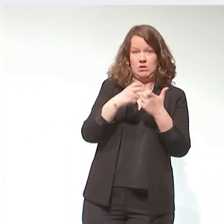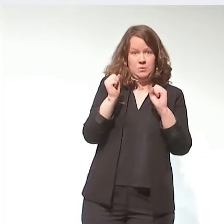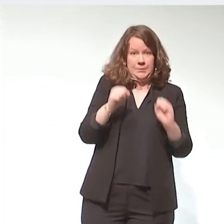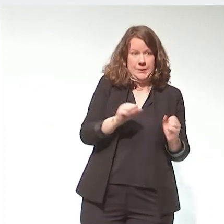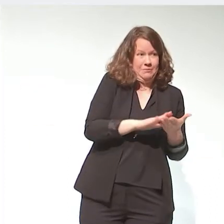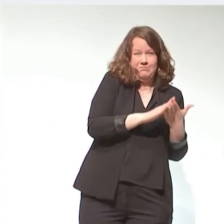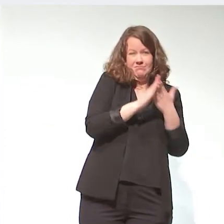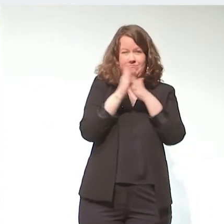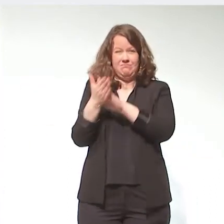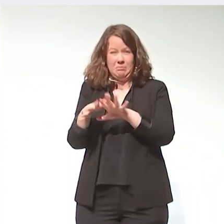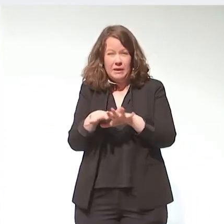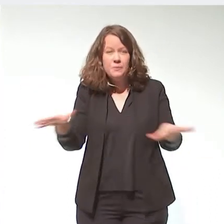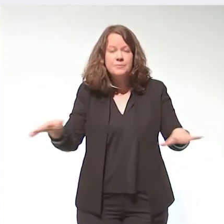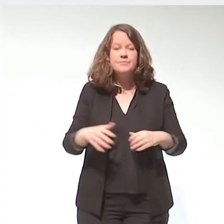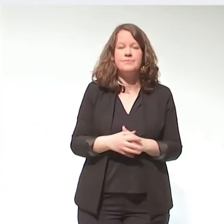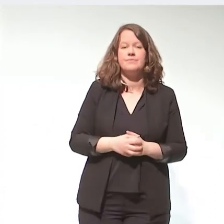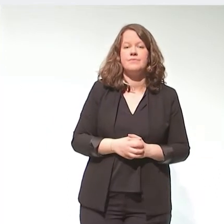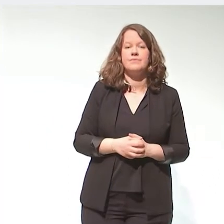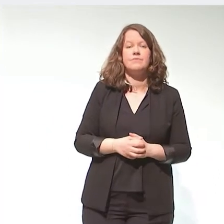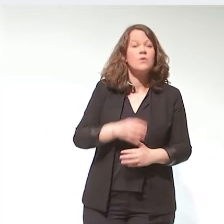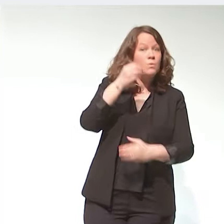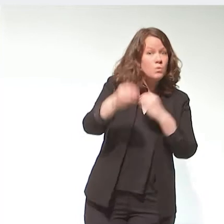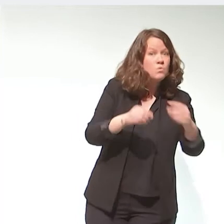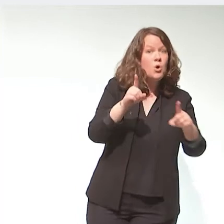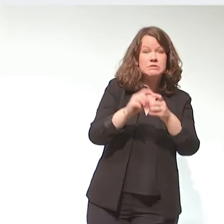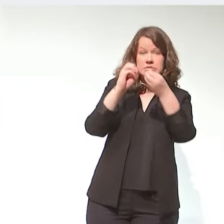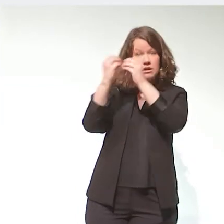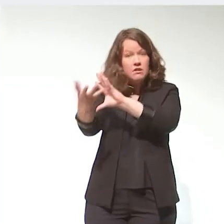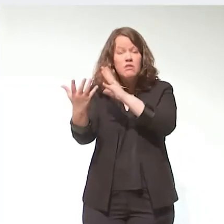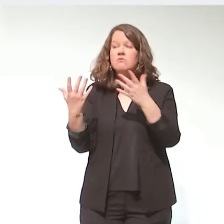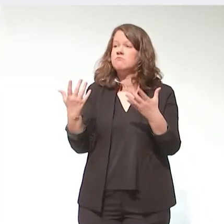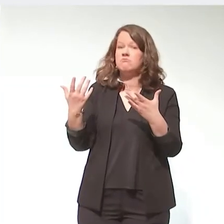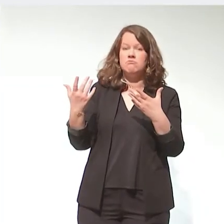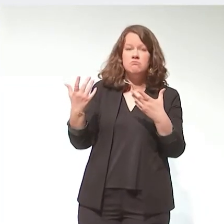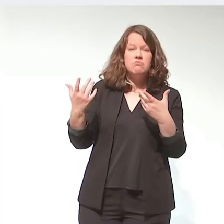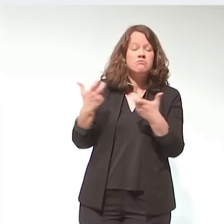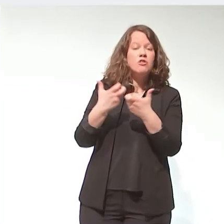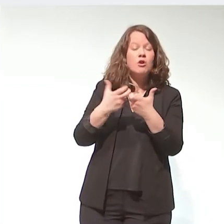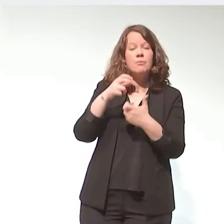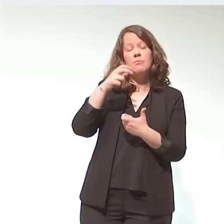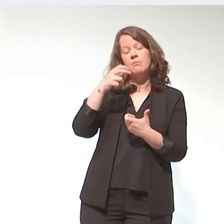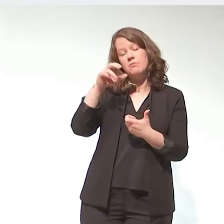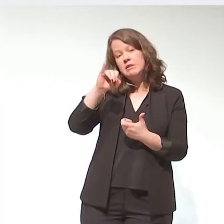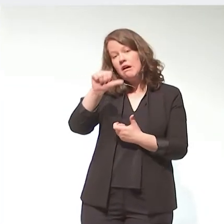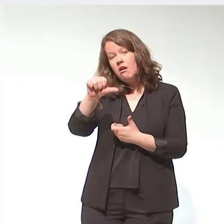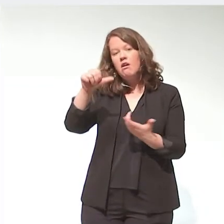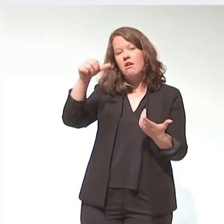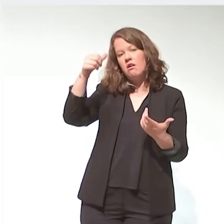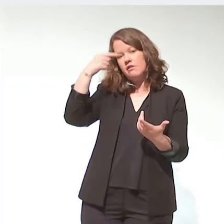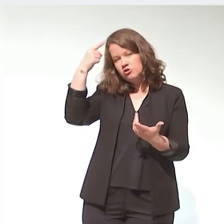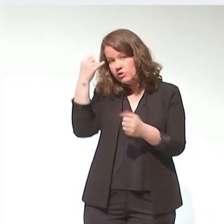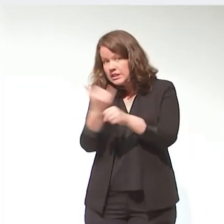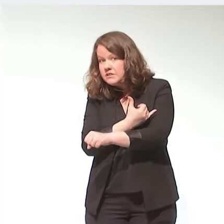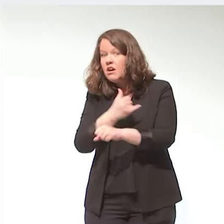also regional transport. There's also the digital market, artificial